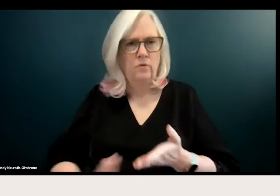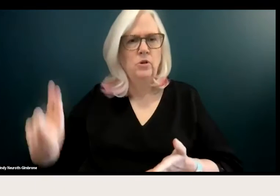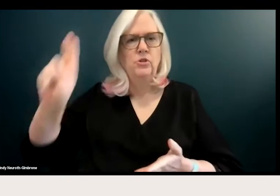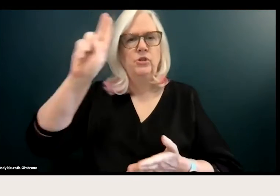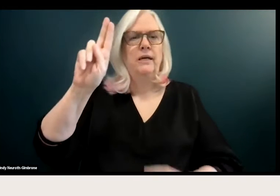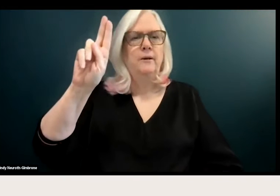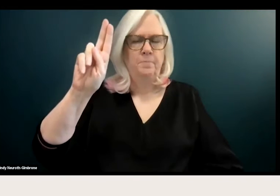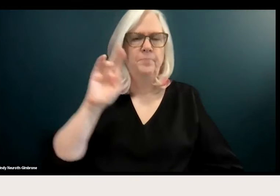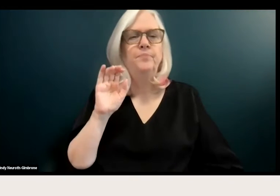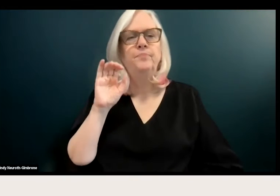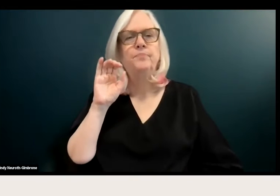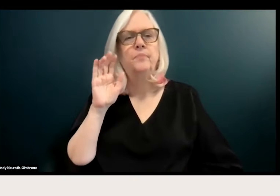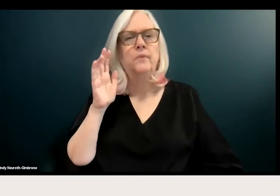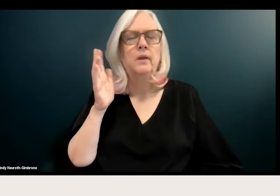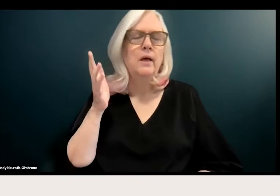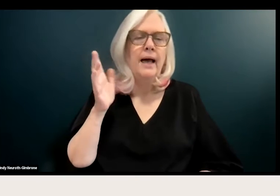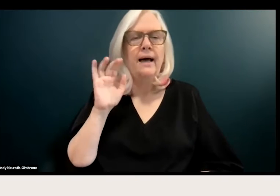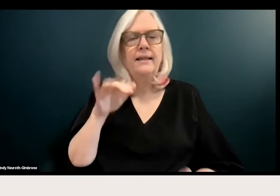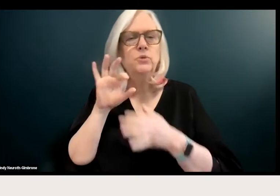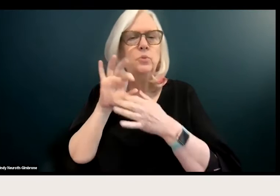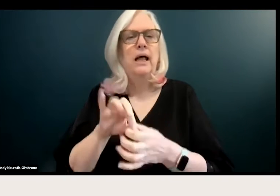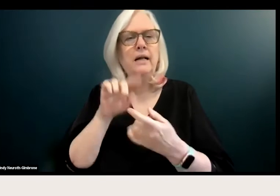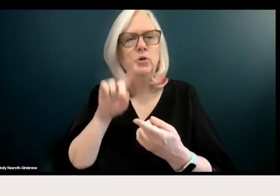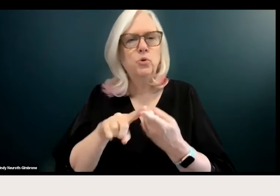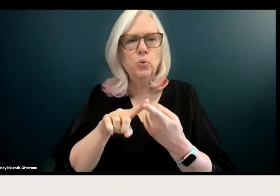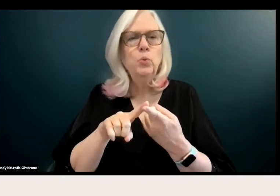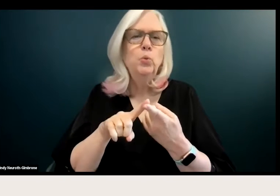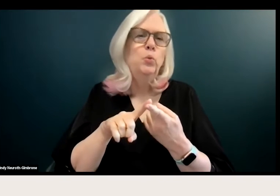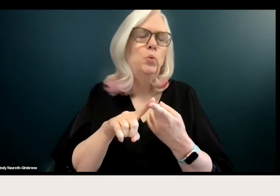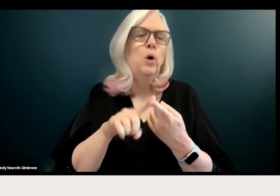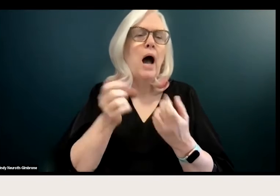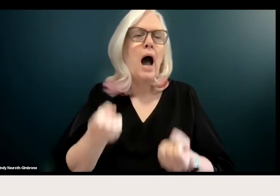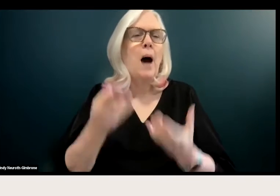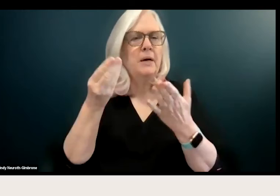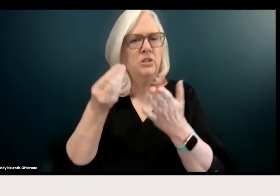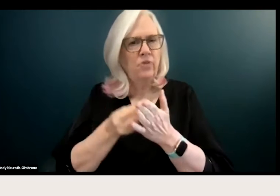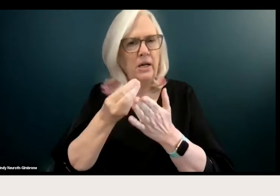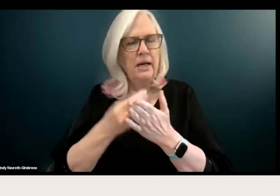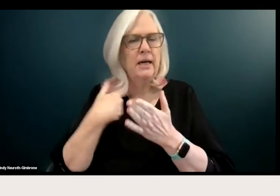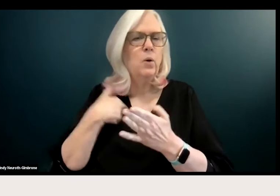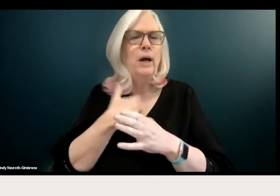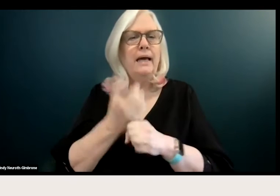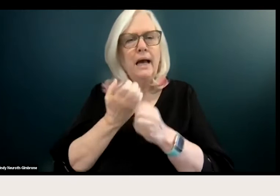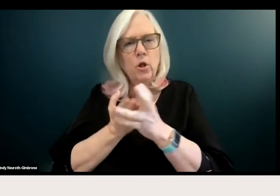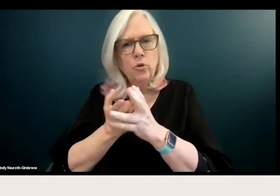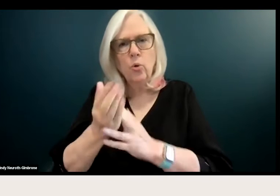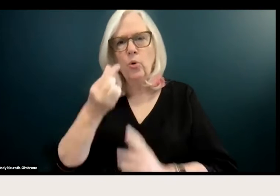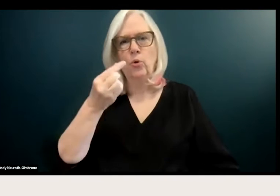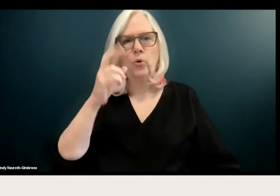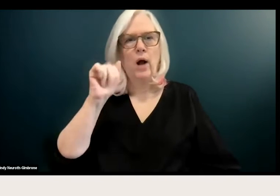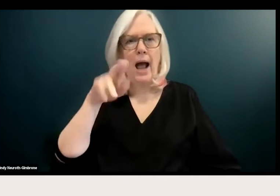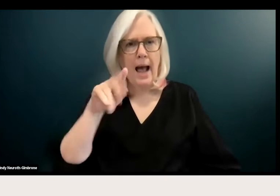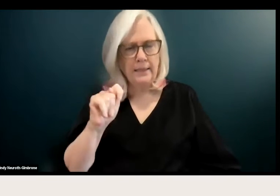basically, and it has to do with how much funding that we're getting via grants, how much research we're